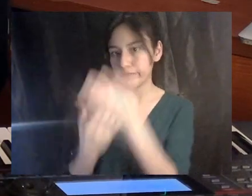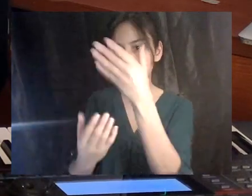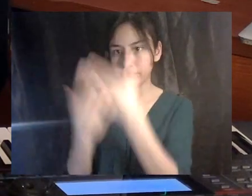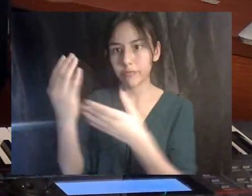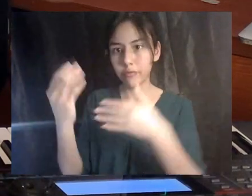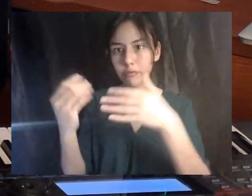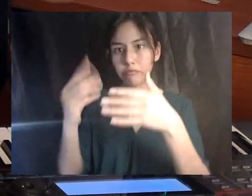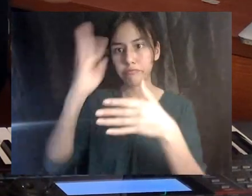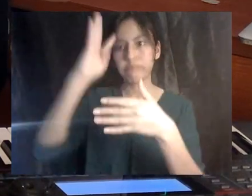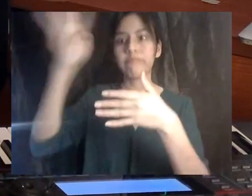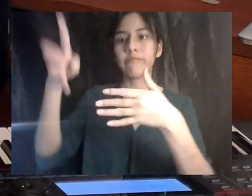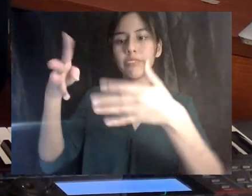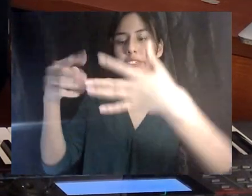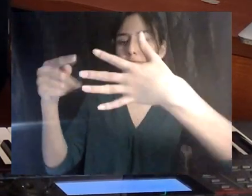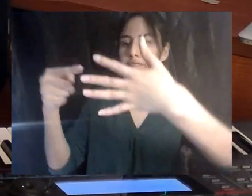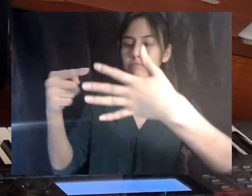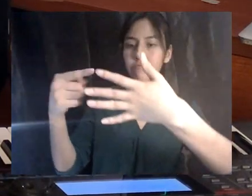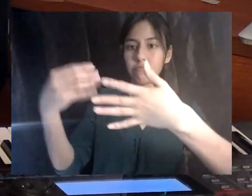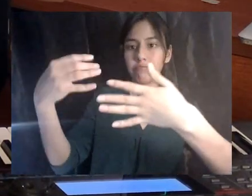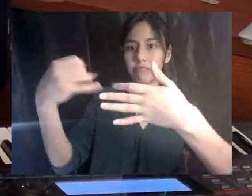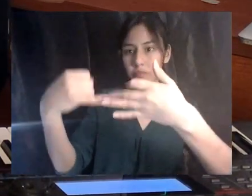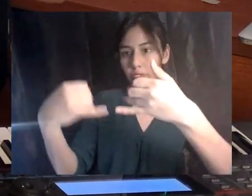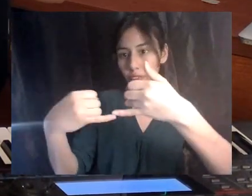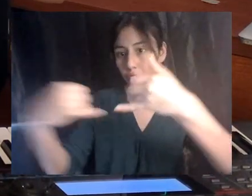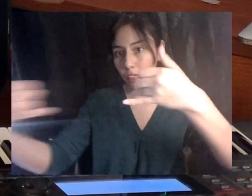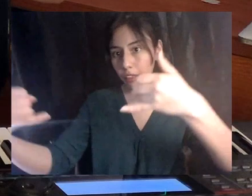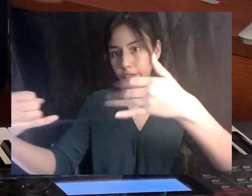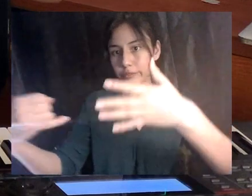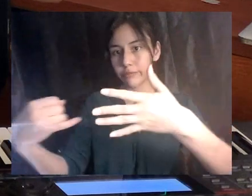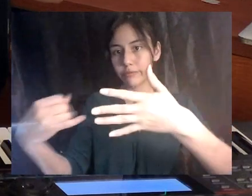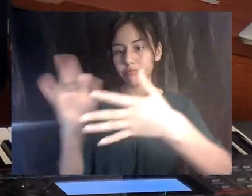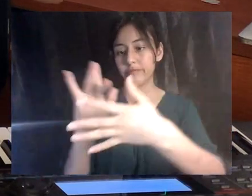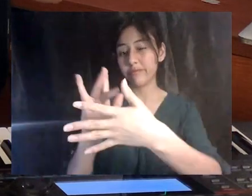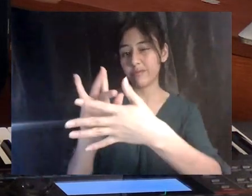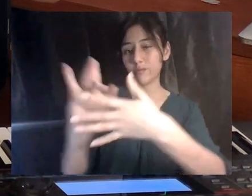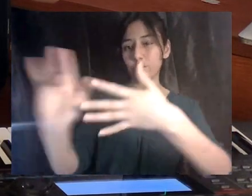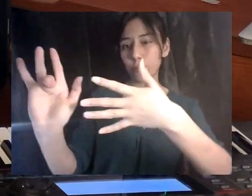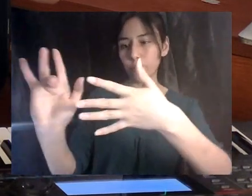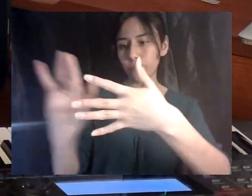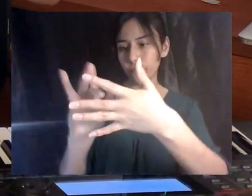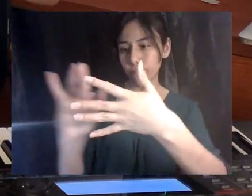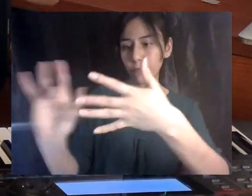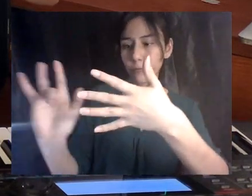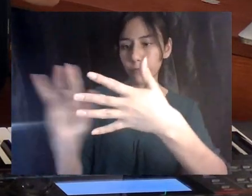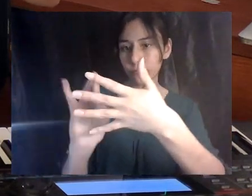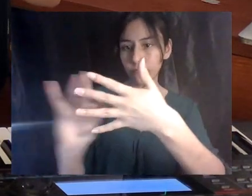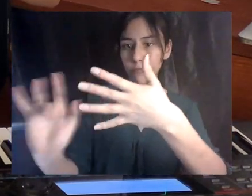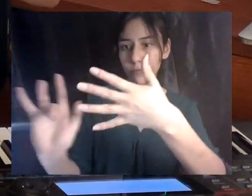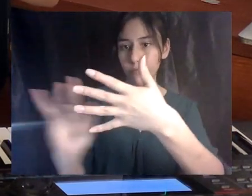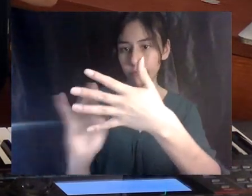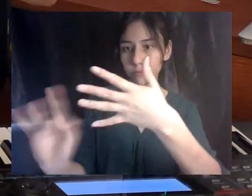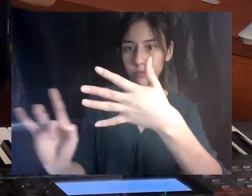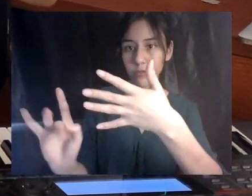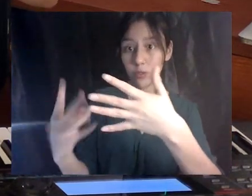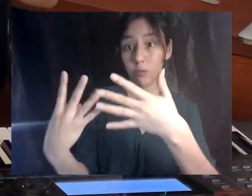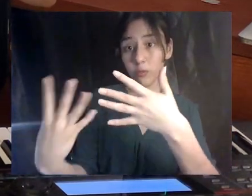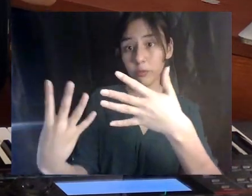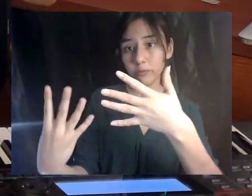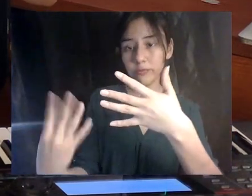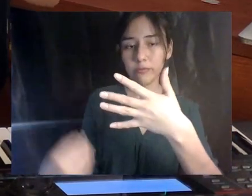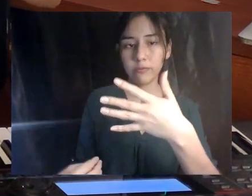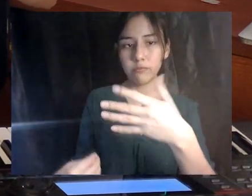lines of a staff. And you have 5 lines. And in between those 5 lines, you have 4